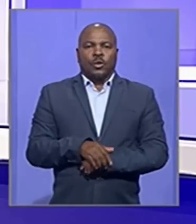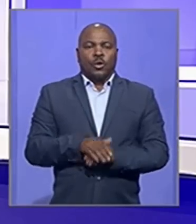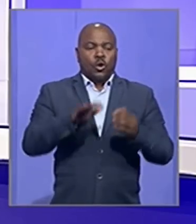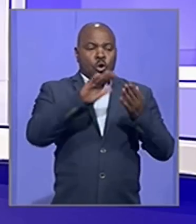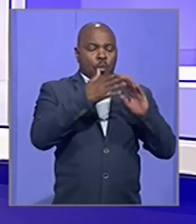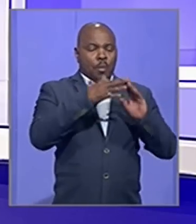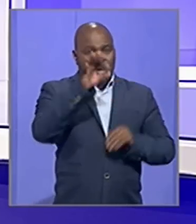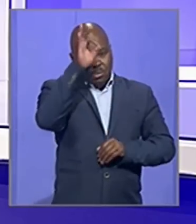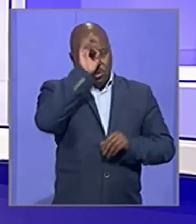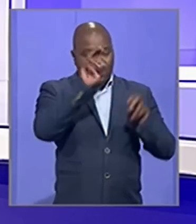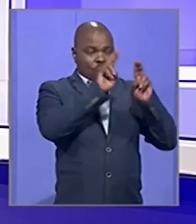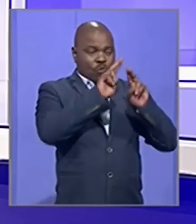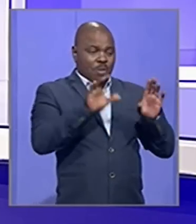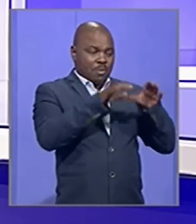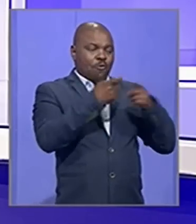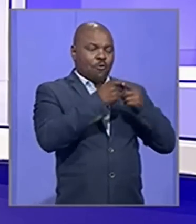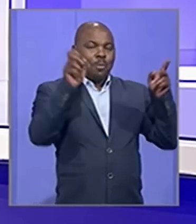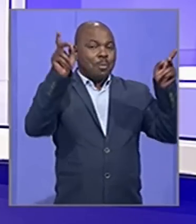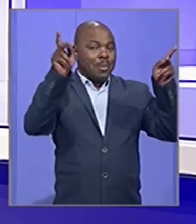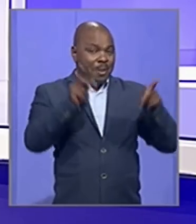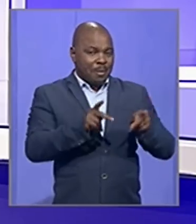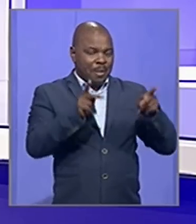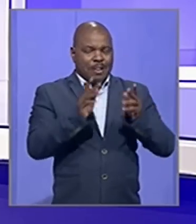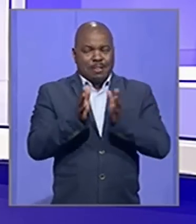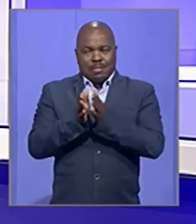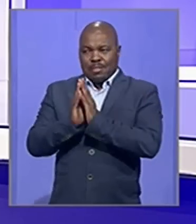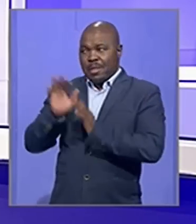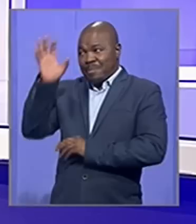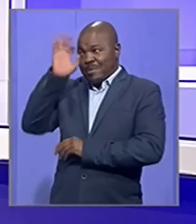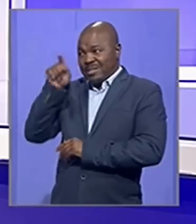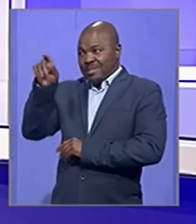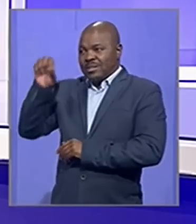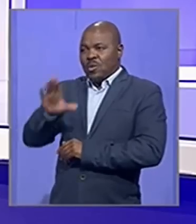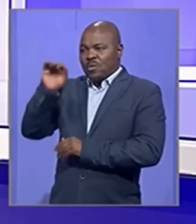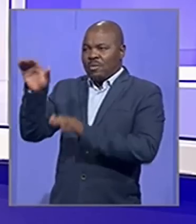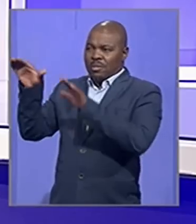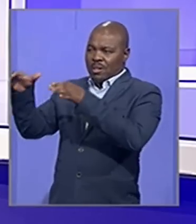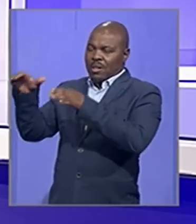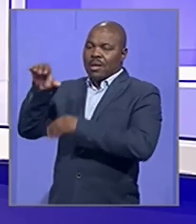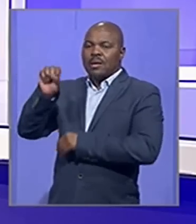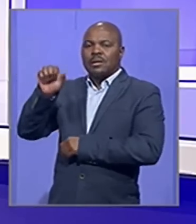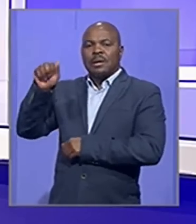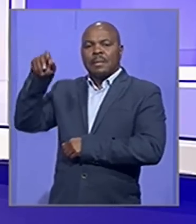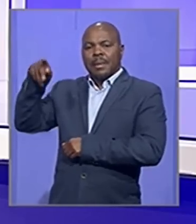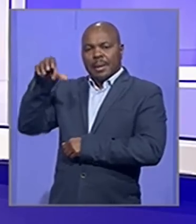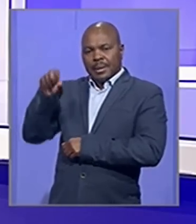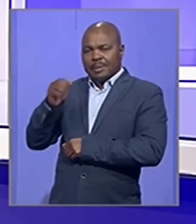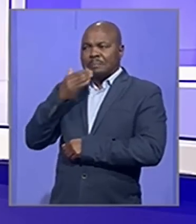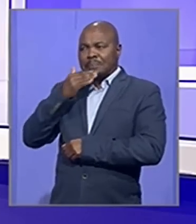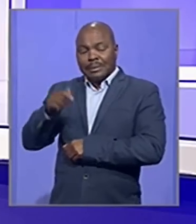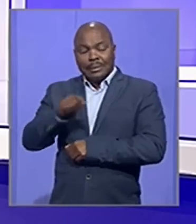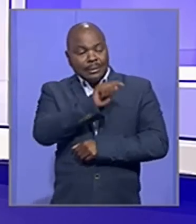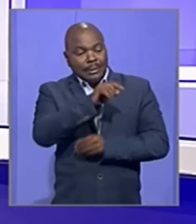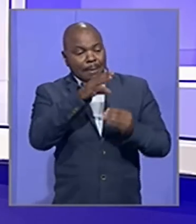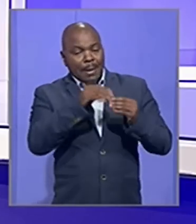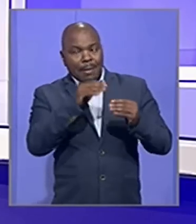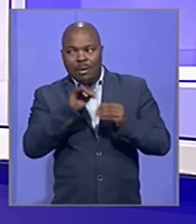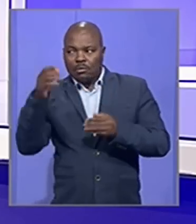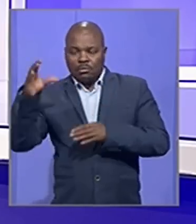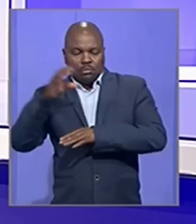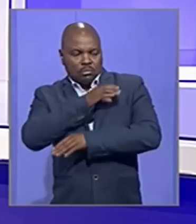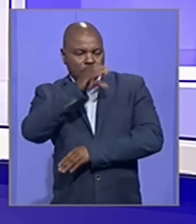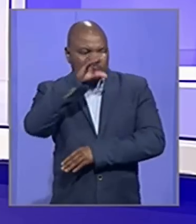Community Policing Forum ka Kimberley e ipileditše go sephodisa sa Afrika Borwa SAPS go tlabela maloko a yona